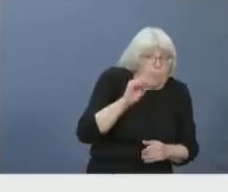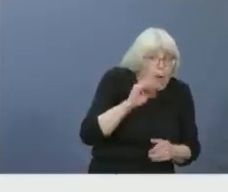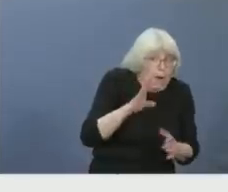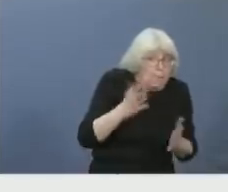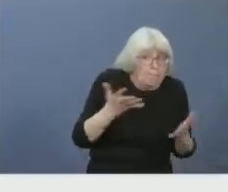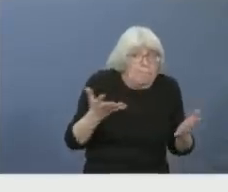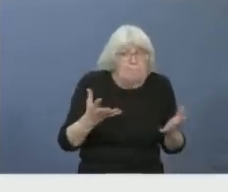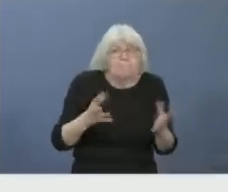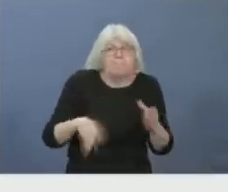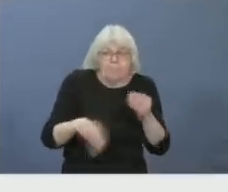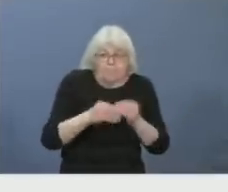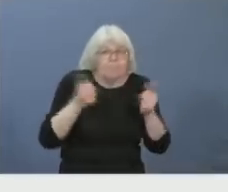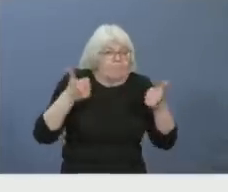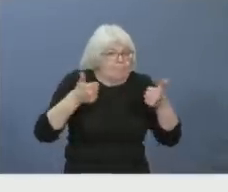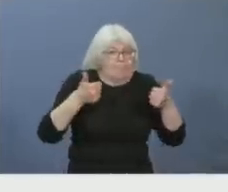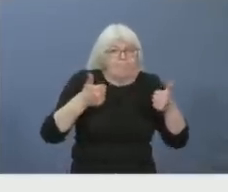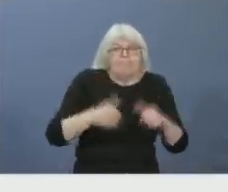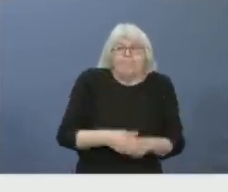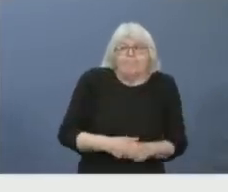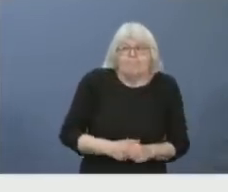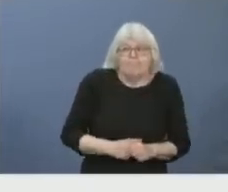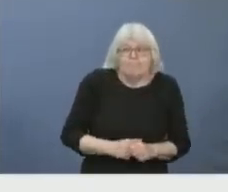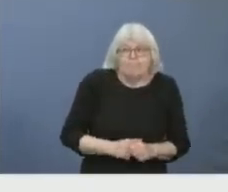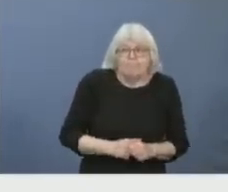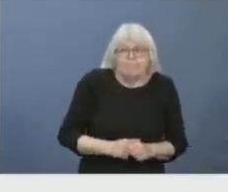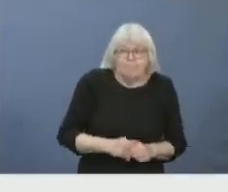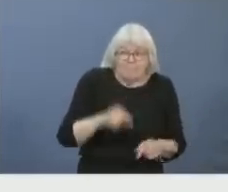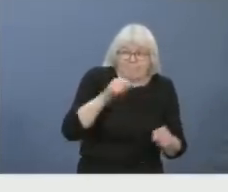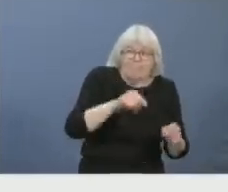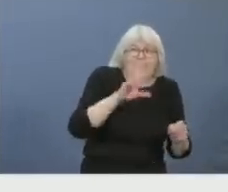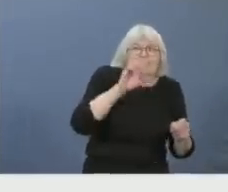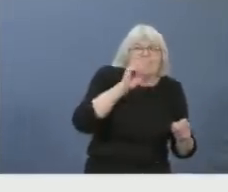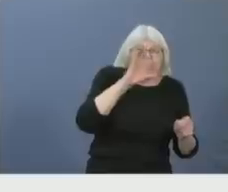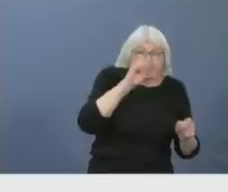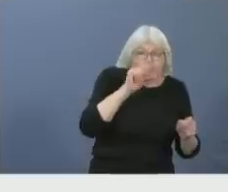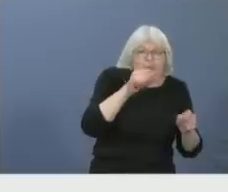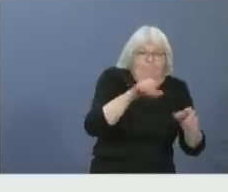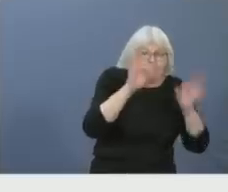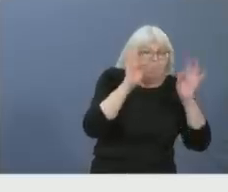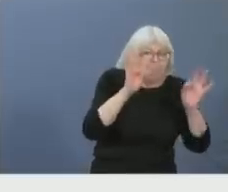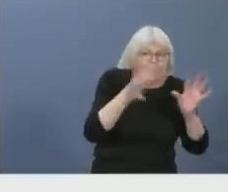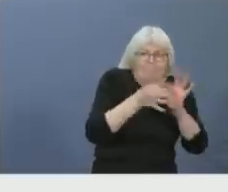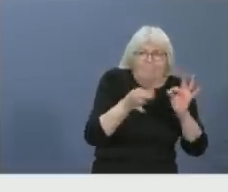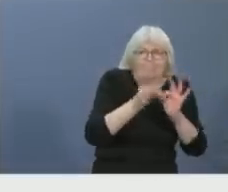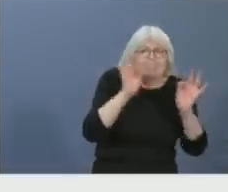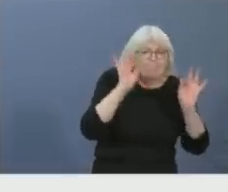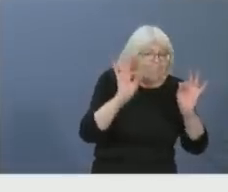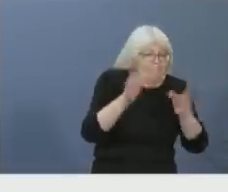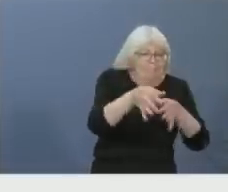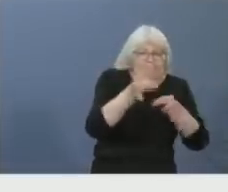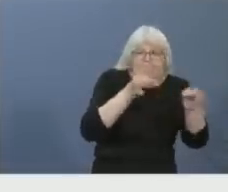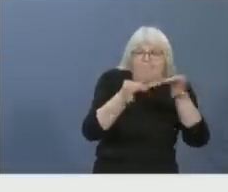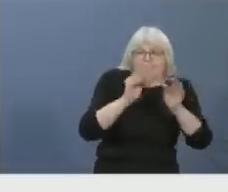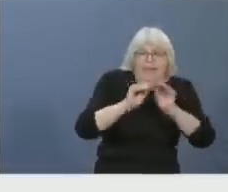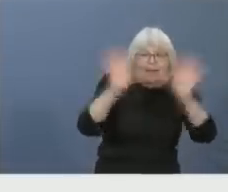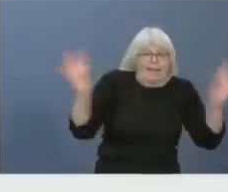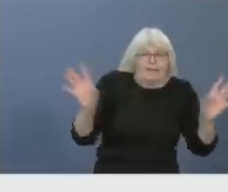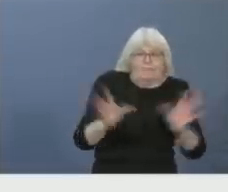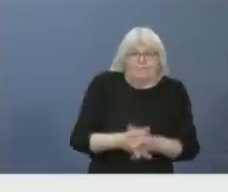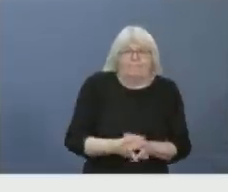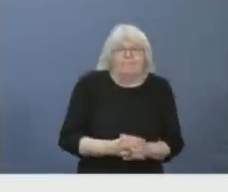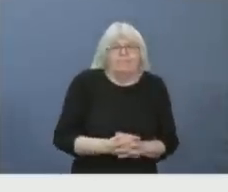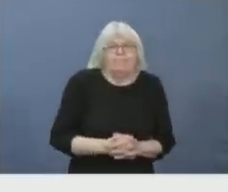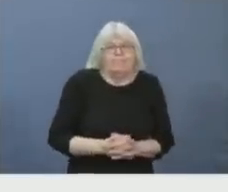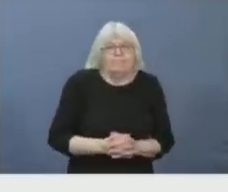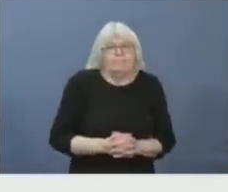No, I was actually going to say exactly what Scott said in terms of the damage. If you look at a line west of Halifax to